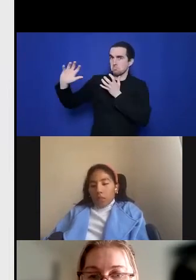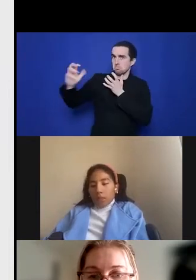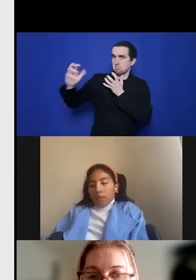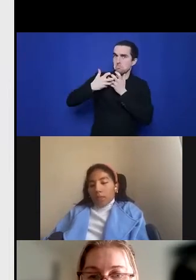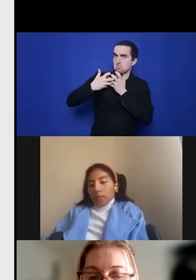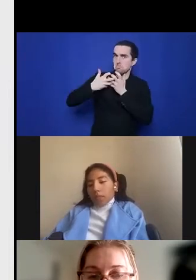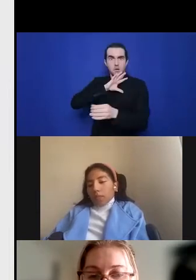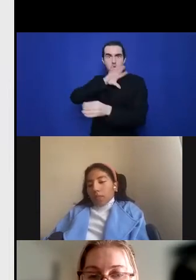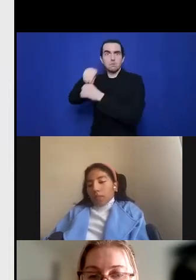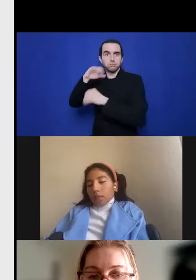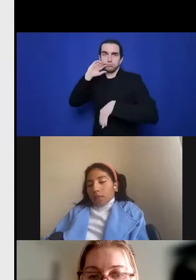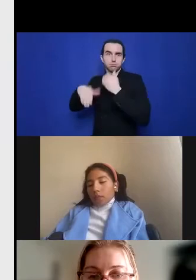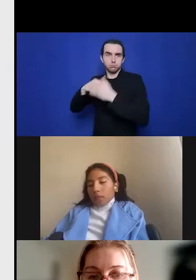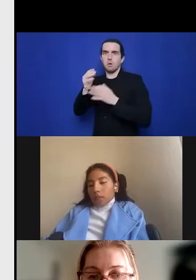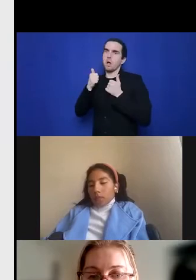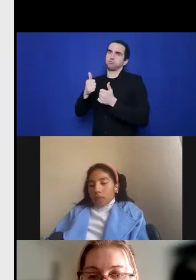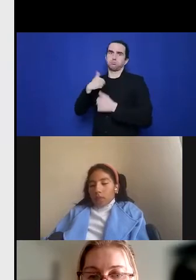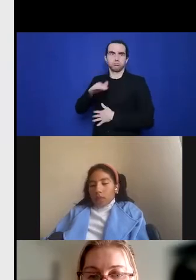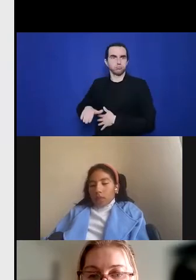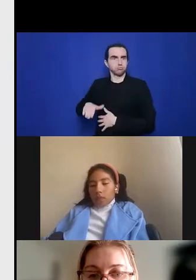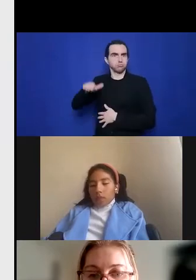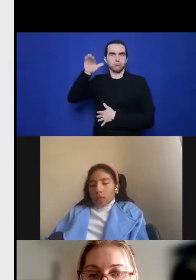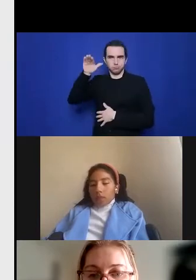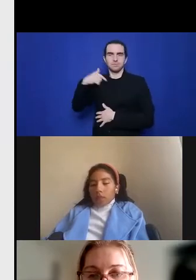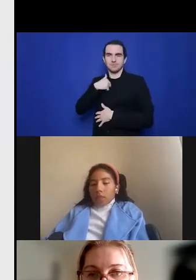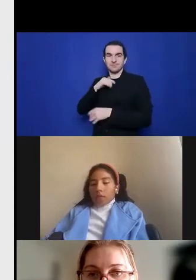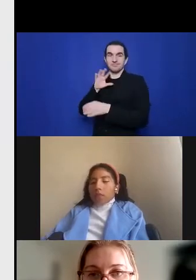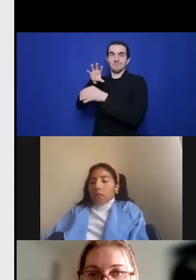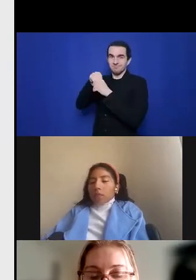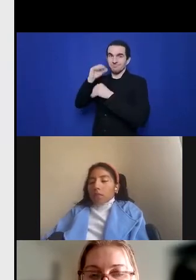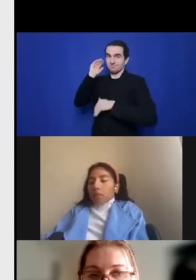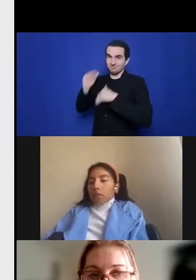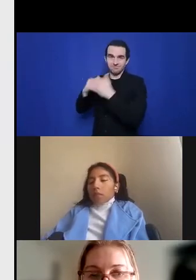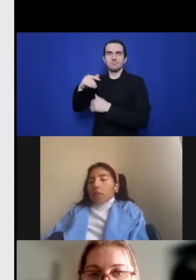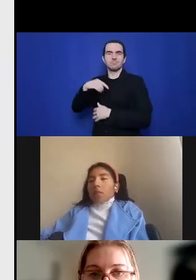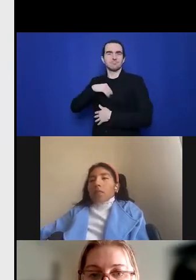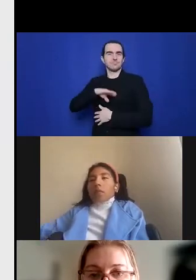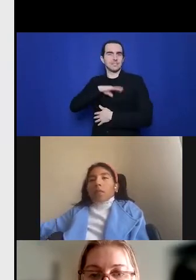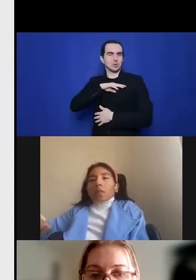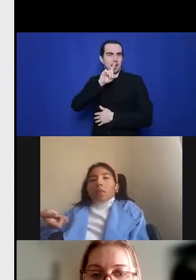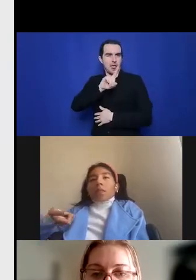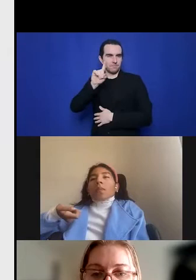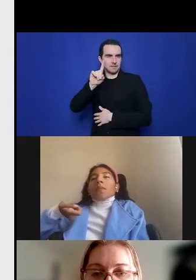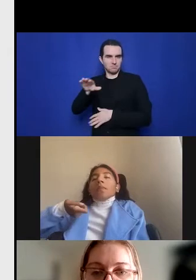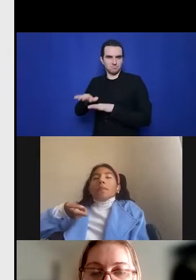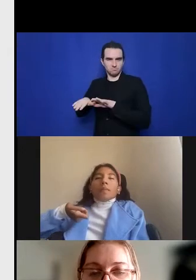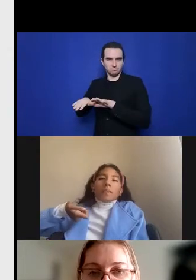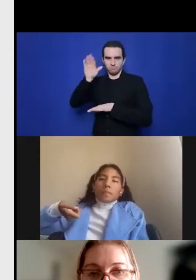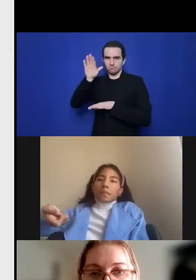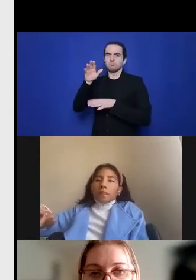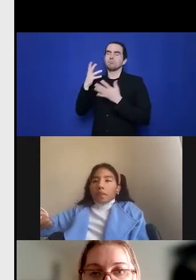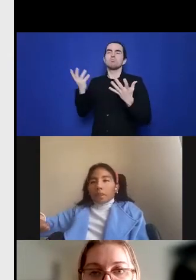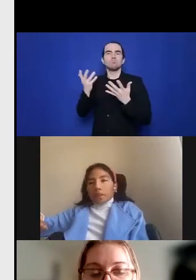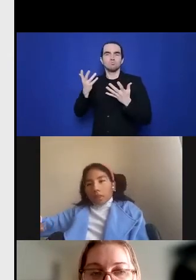can be defined in one word: growth. I've grown a lot since I was 11 as an athlete and also as a